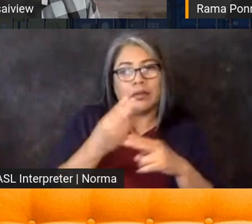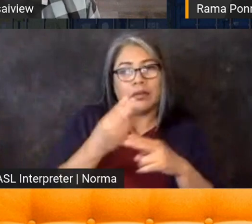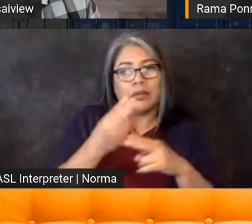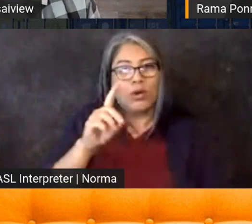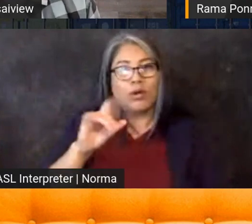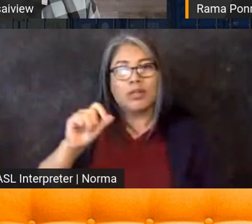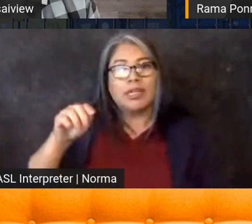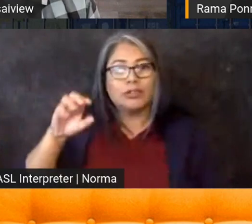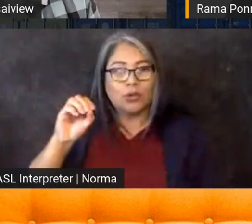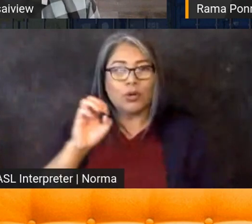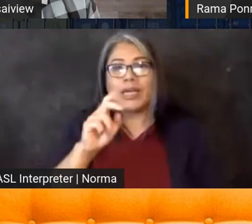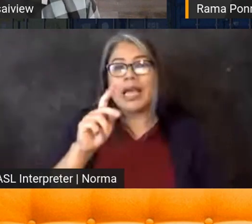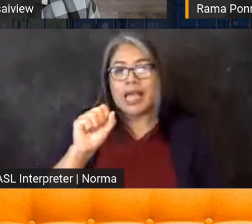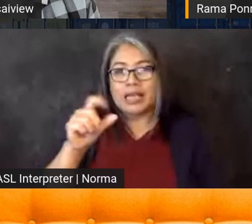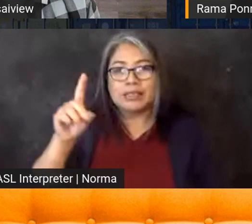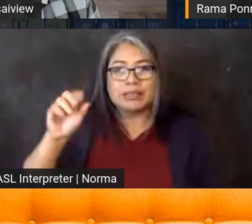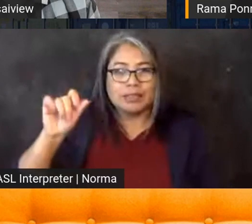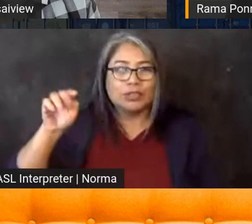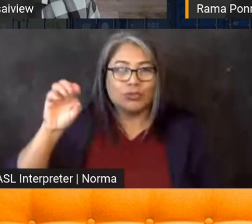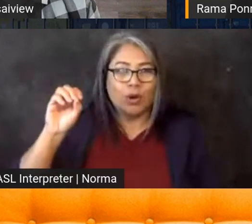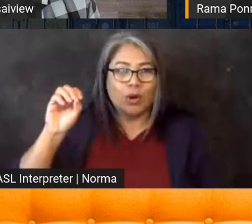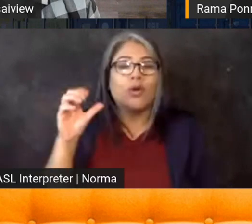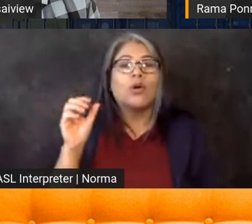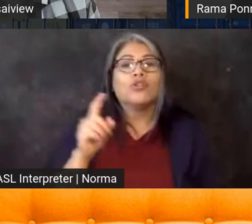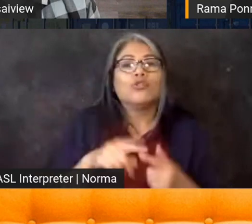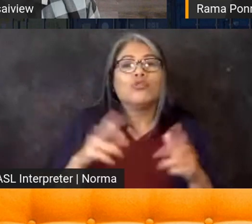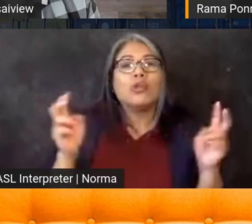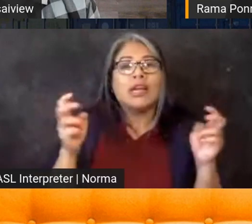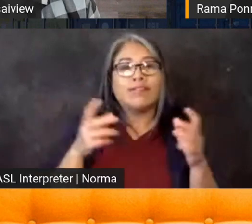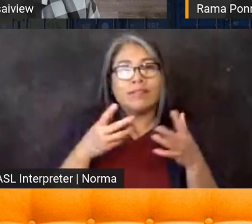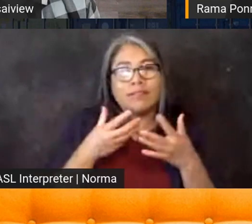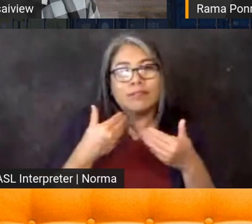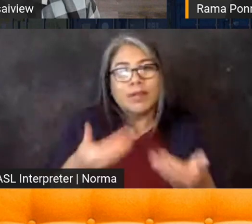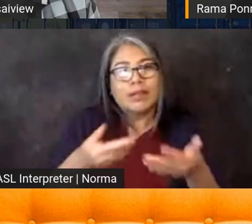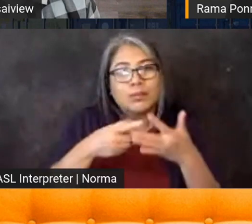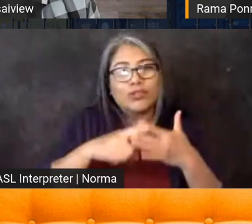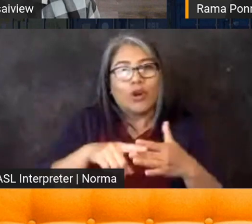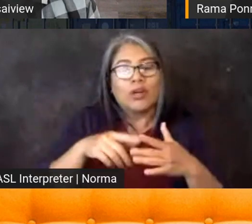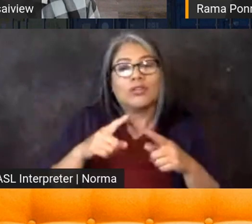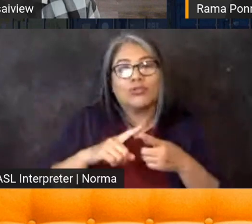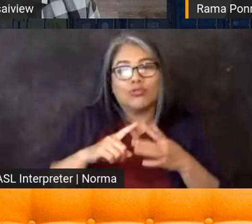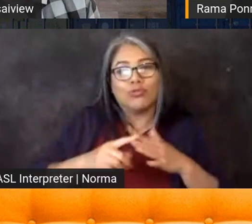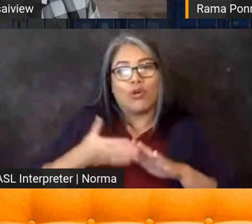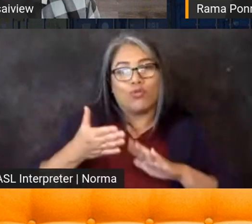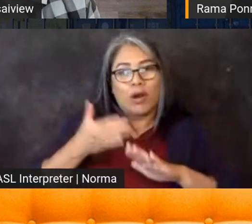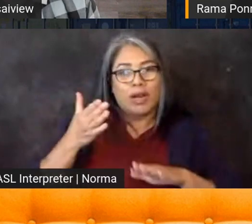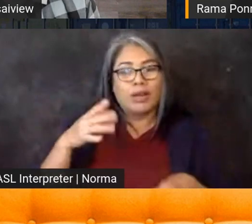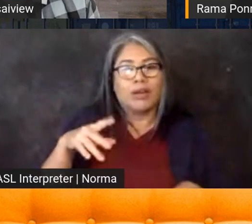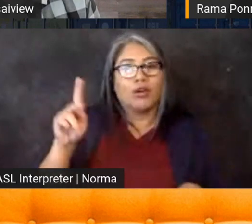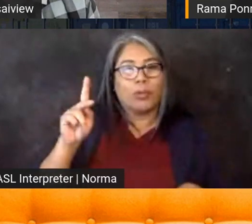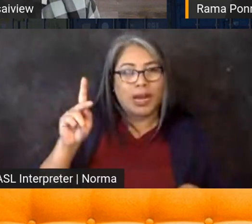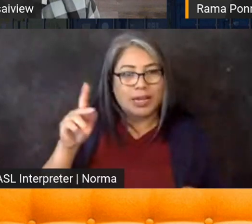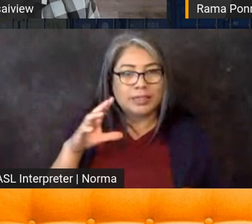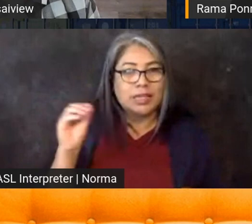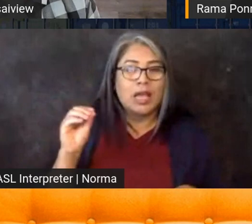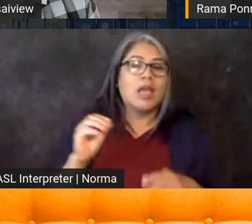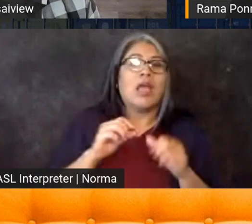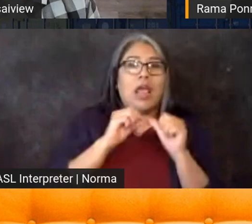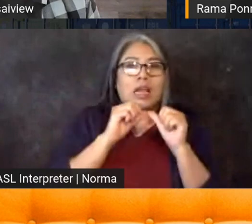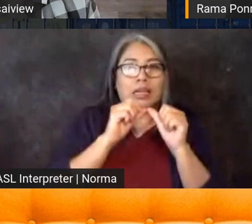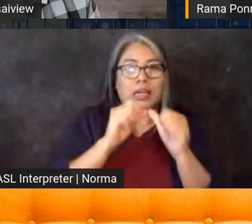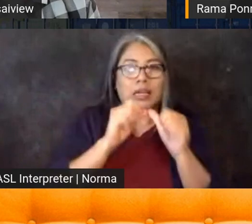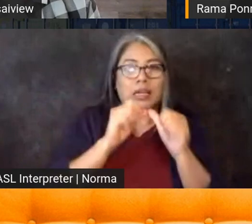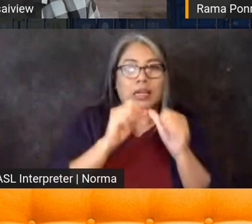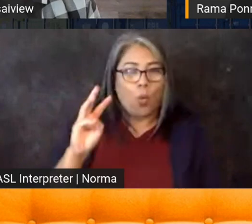start running the Kubernetes and container workloads on Snow. And with that, it was mostly like a DIY type